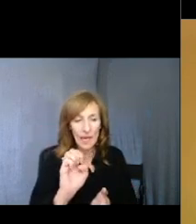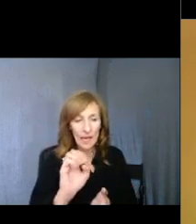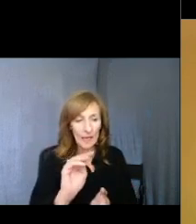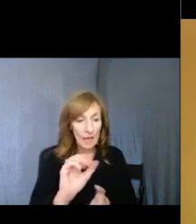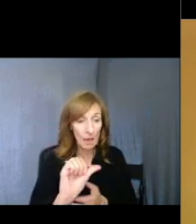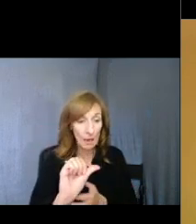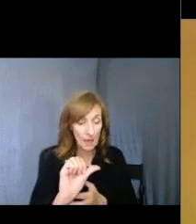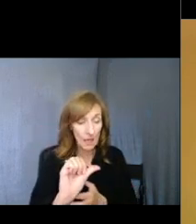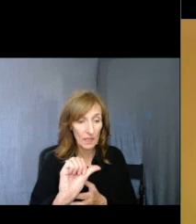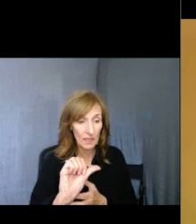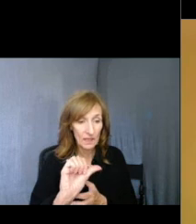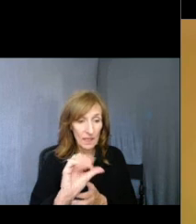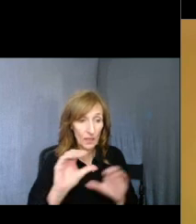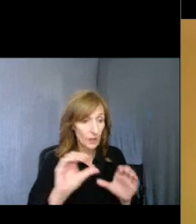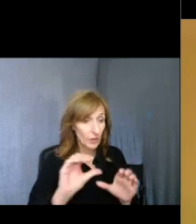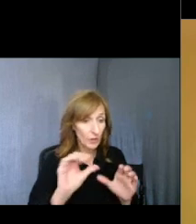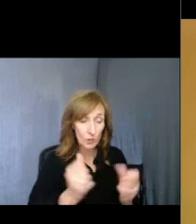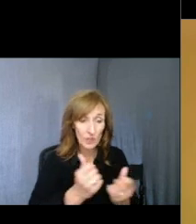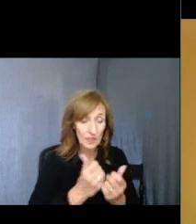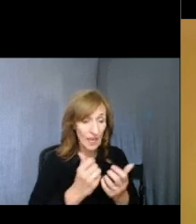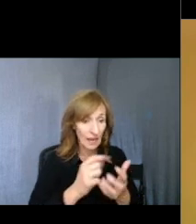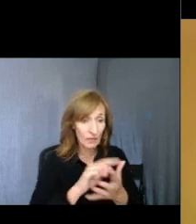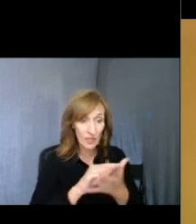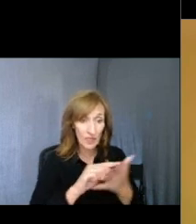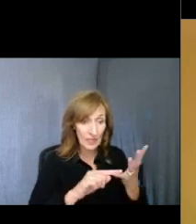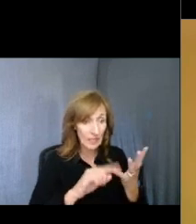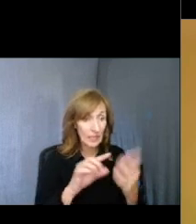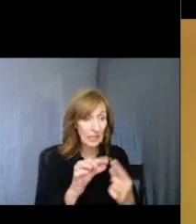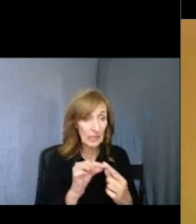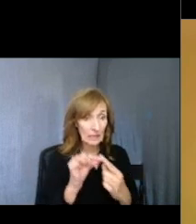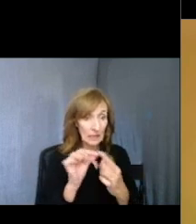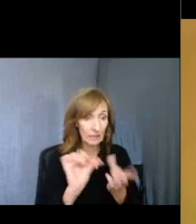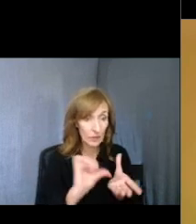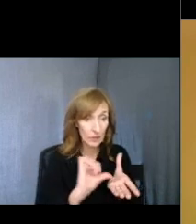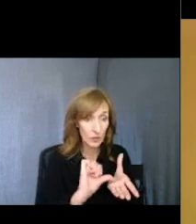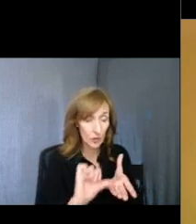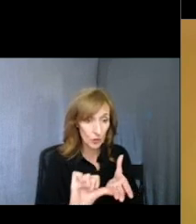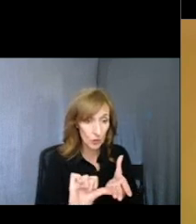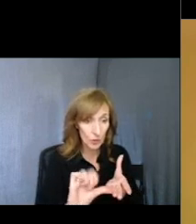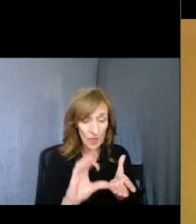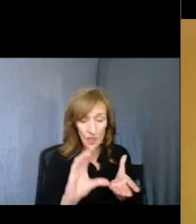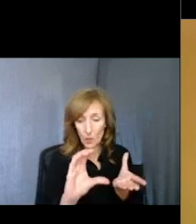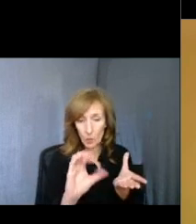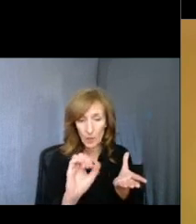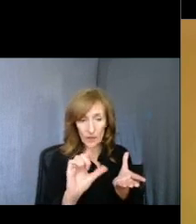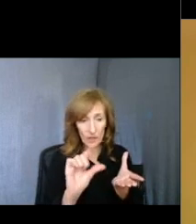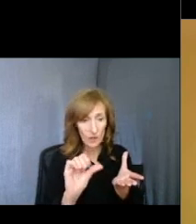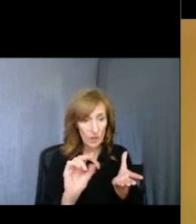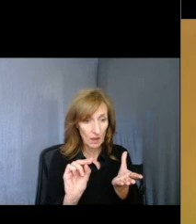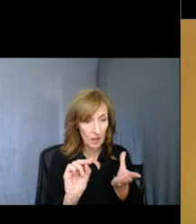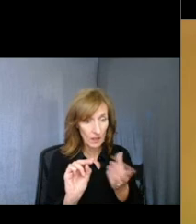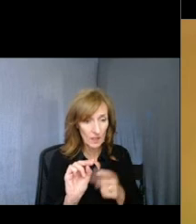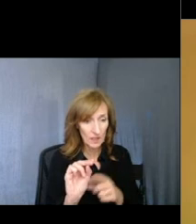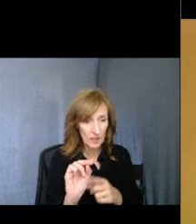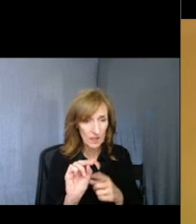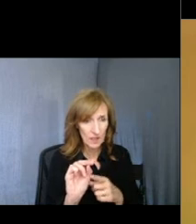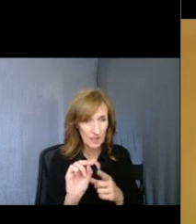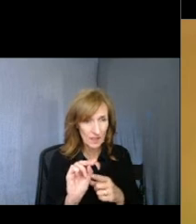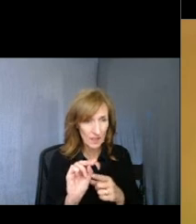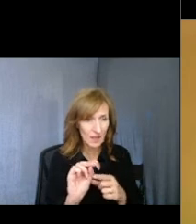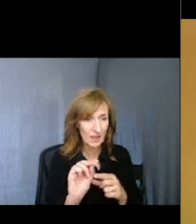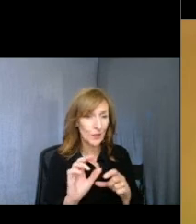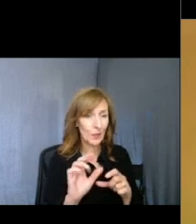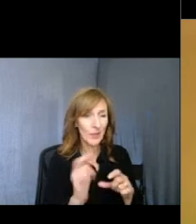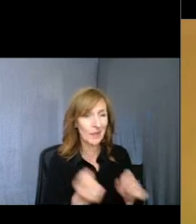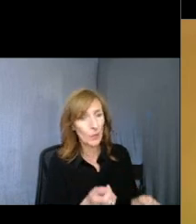everything you can short of surgery, where the colon, you can do a subtotal colectomy where the colon is removed,